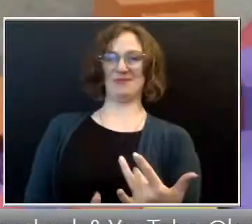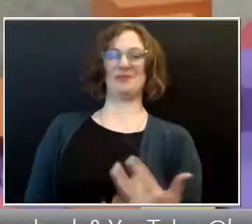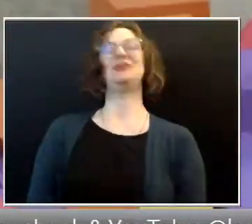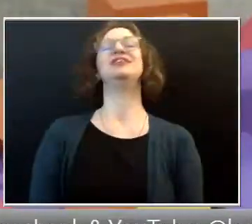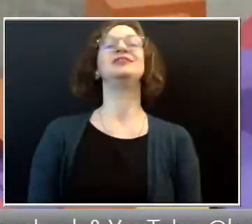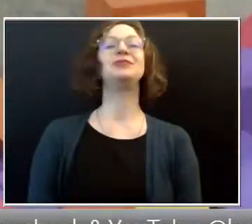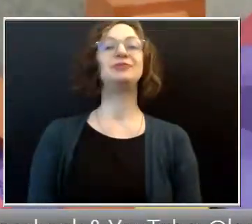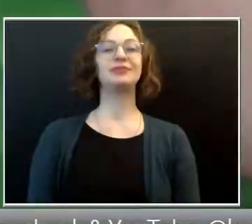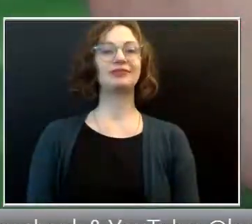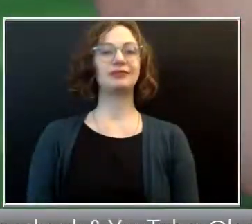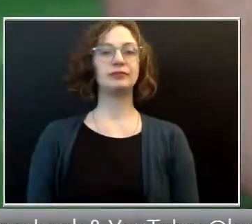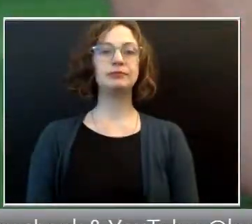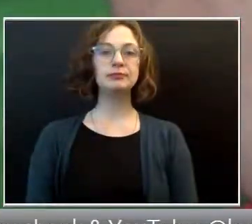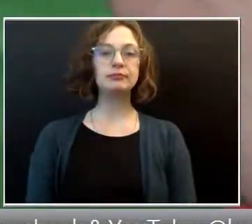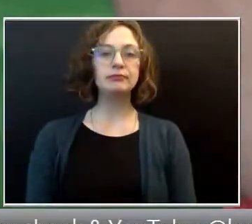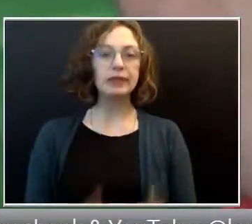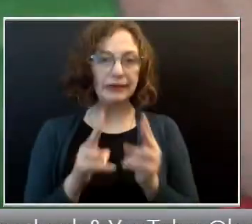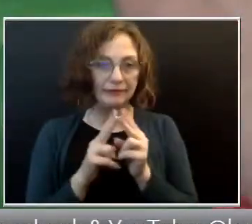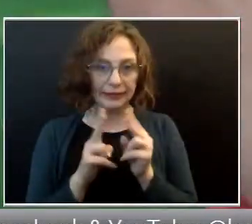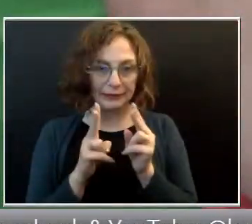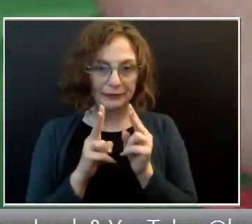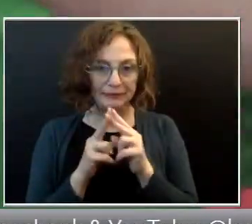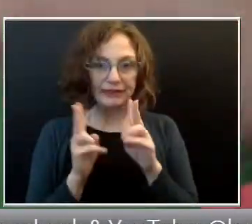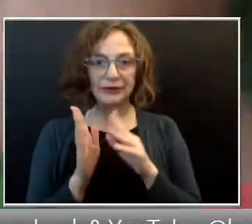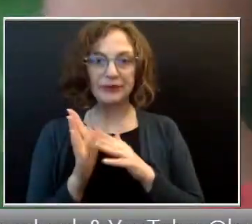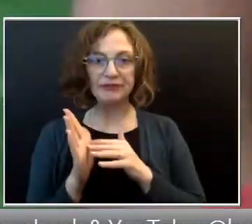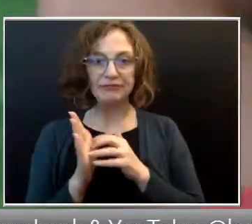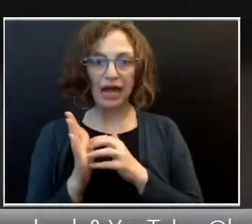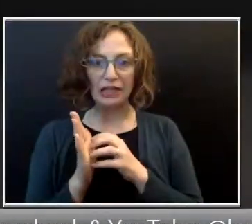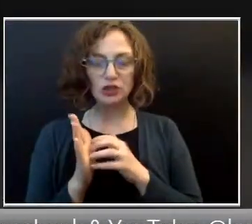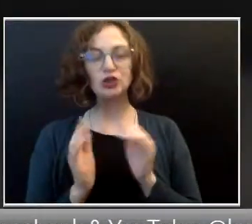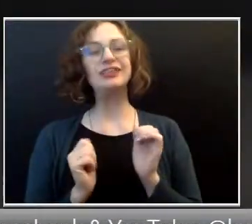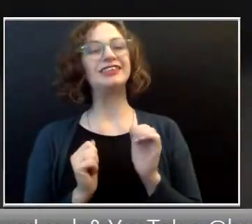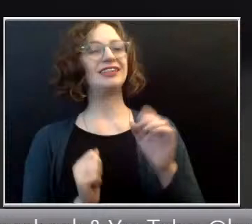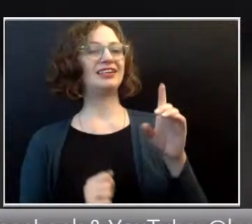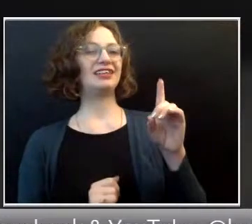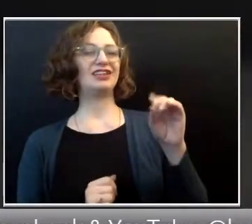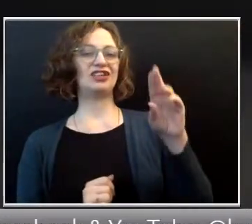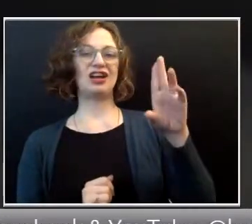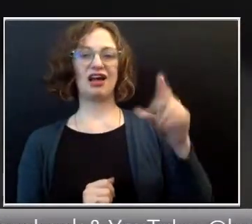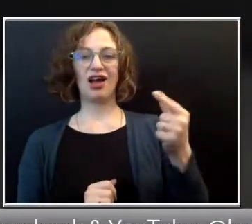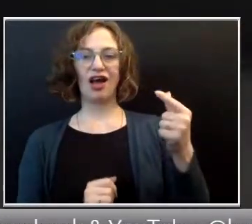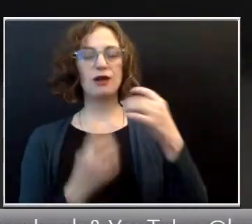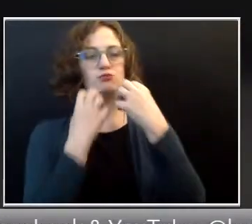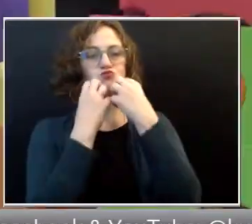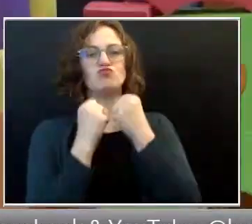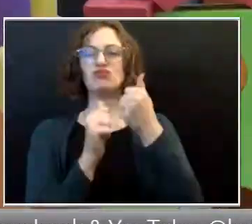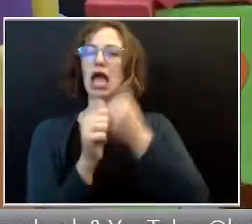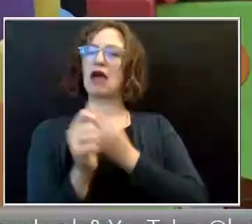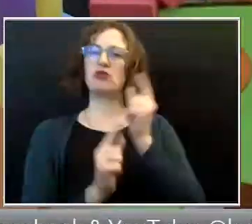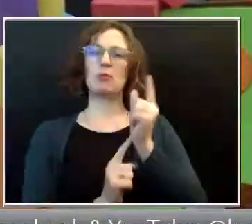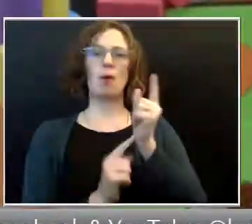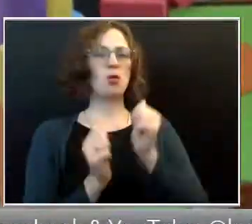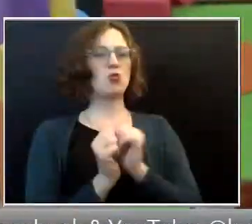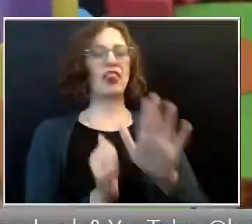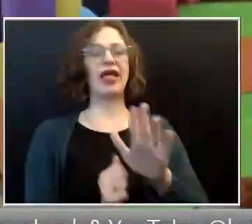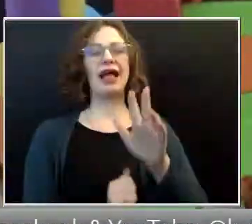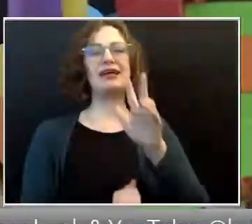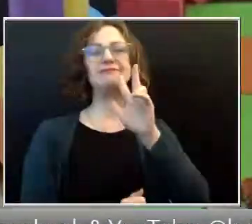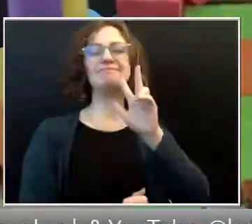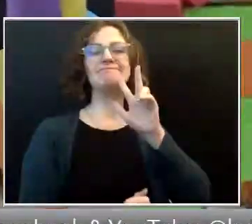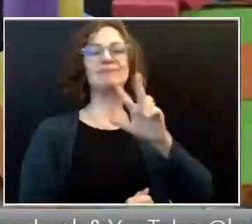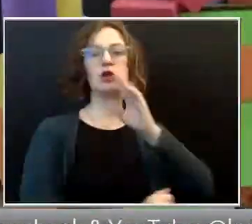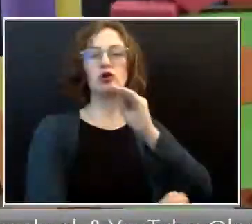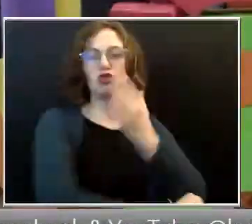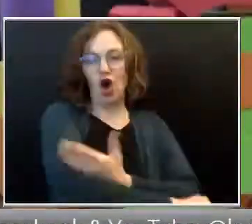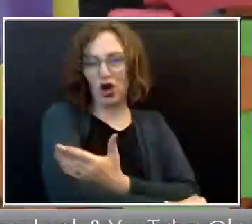Very breakable. Doug Lewis cherishes every moment with his 3-year-old daughter, Serin, and now they have an even deeper